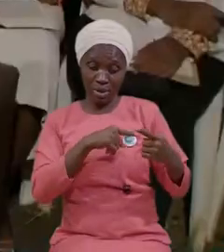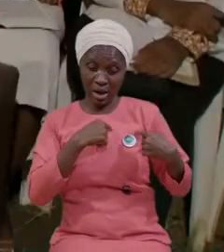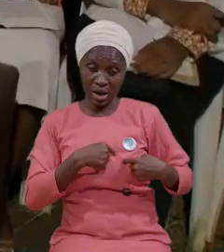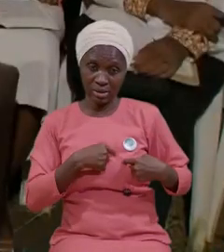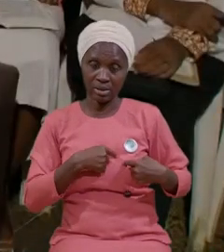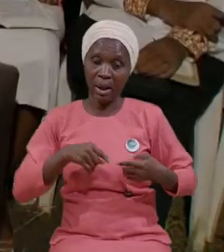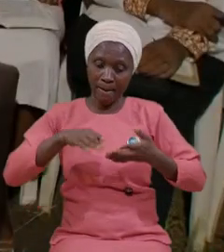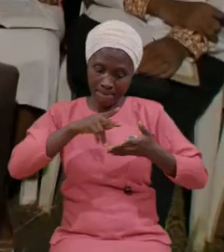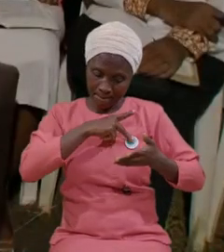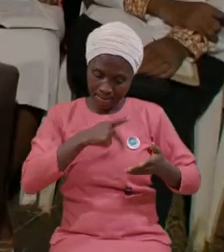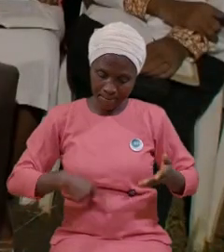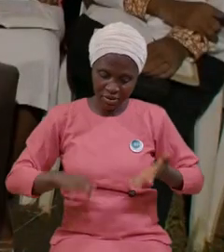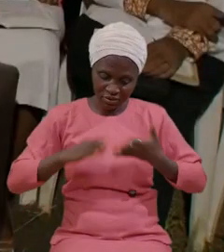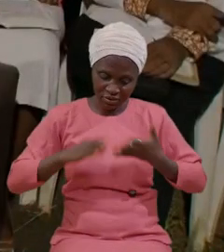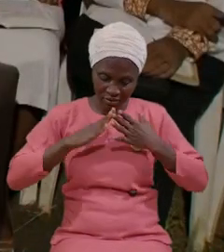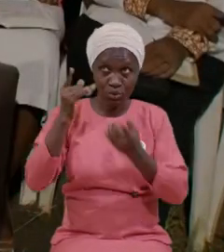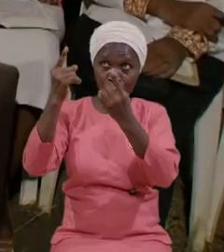in.